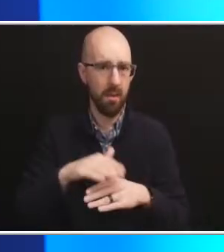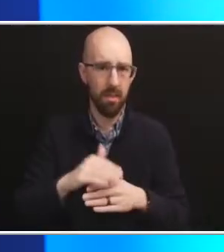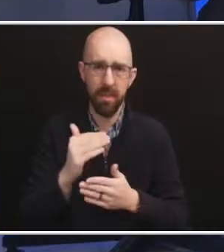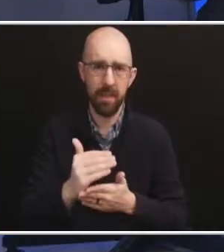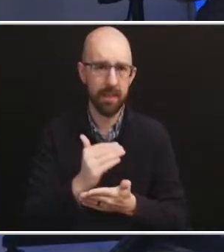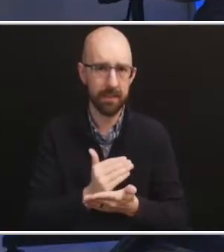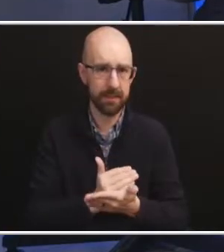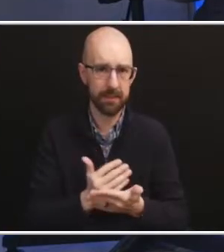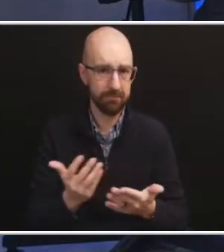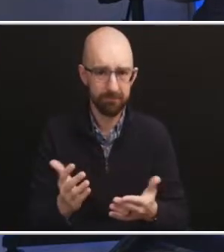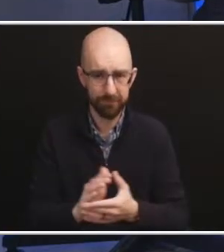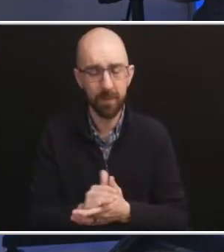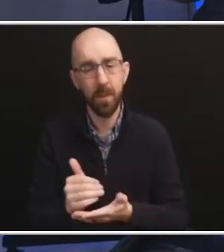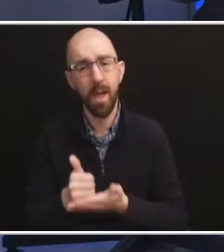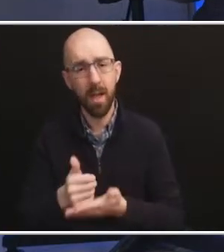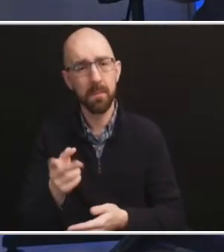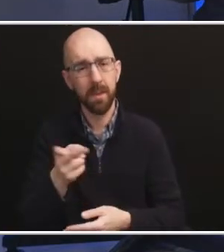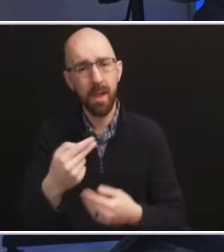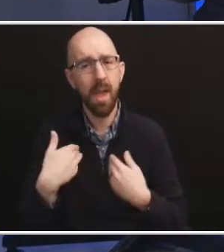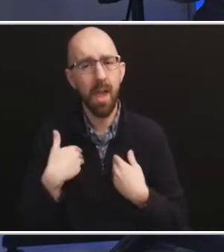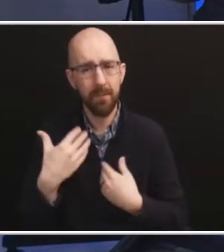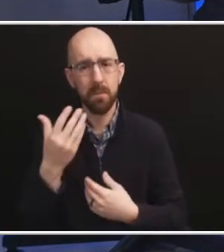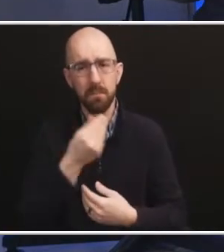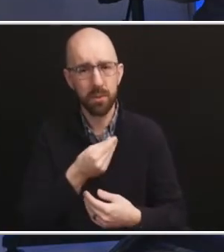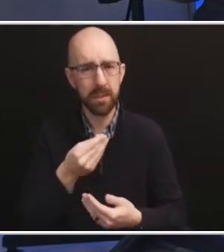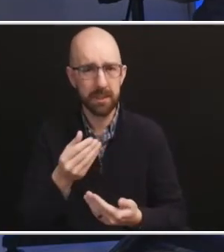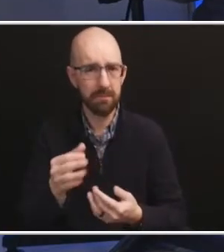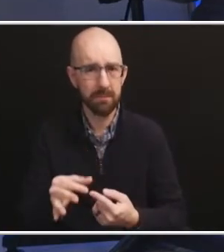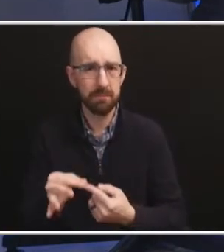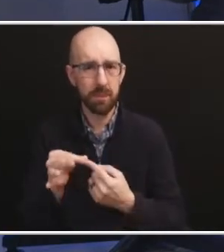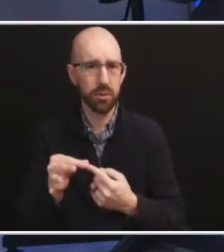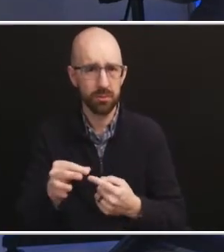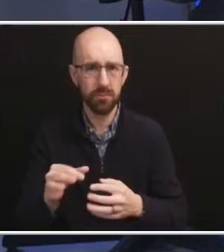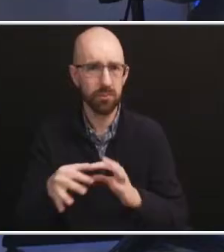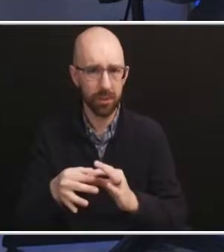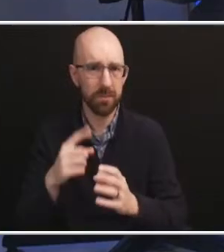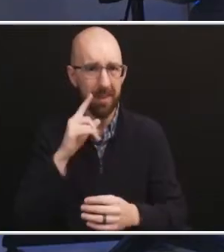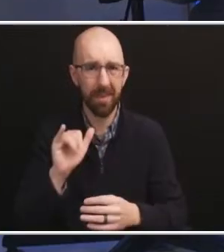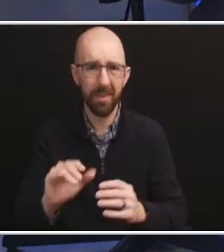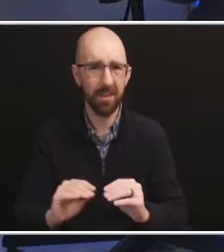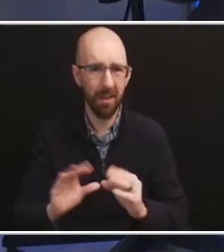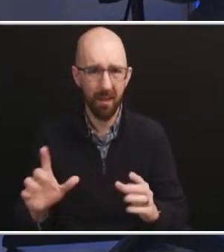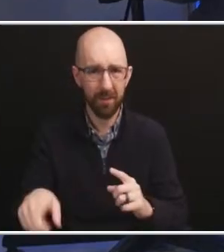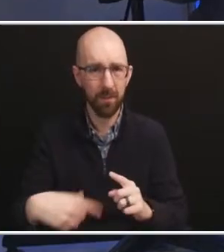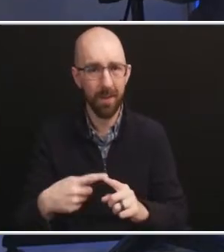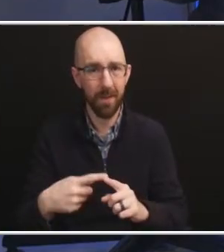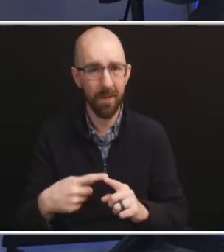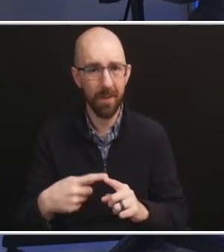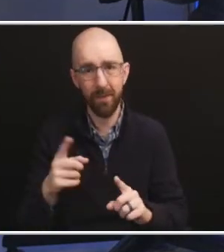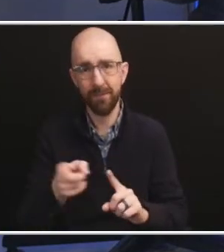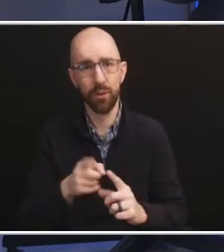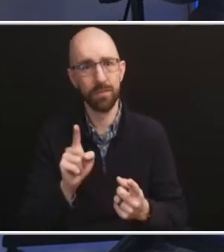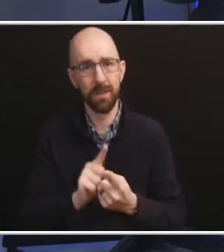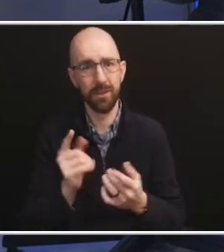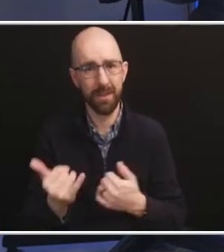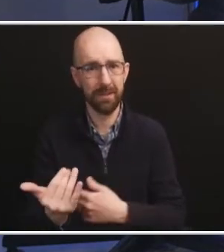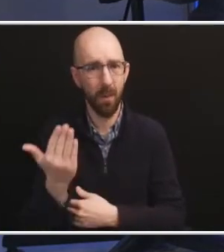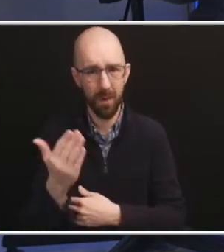it helps that you two, I think, have a pretty special relationship. Yes, I we think do. that's very obvious when I first met you this morning. Dr.